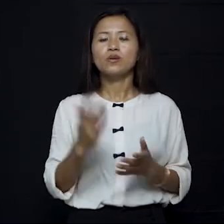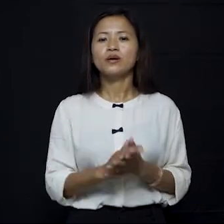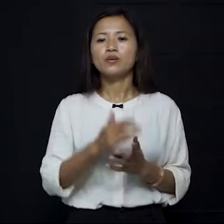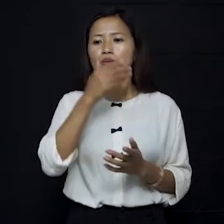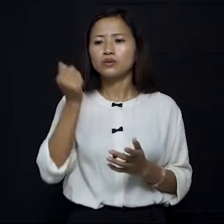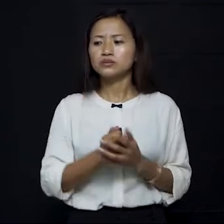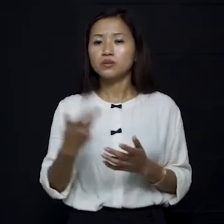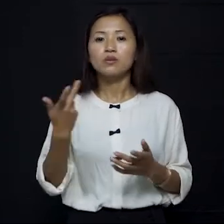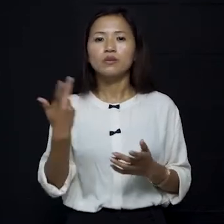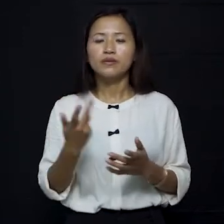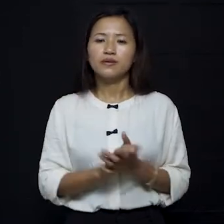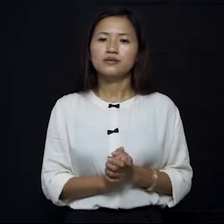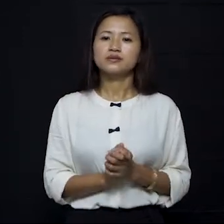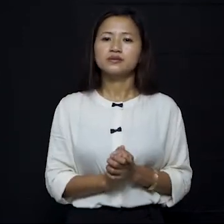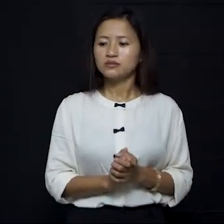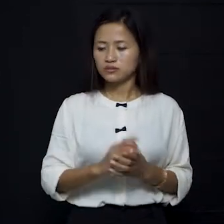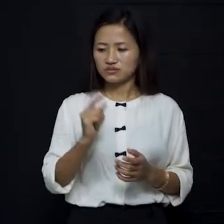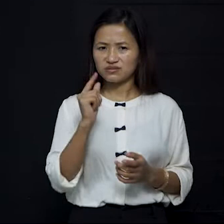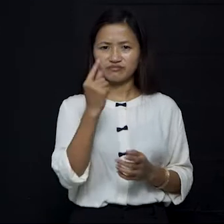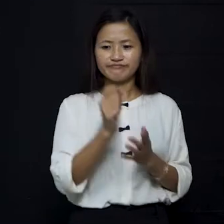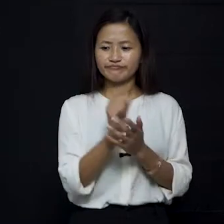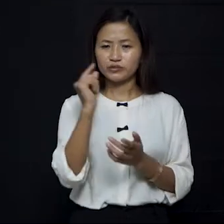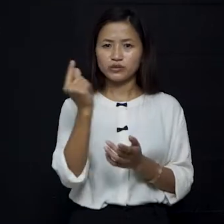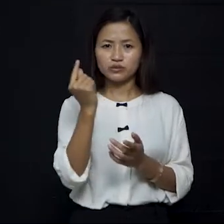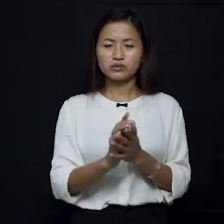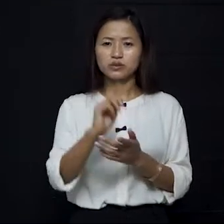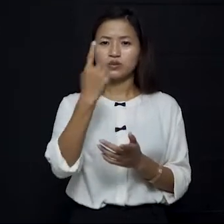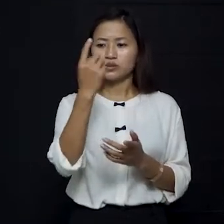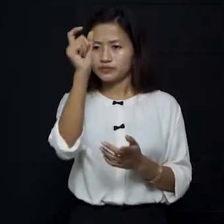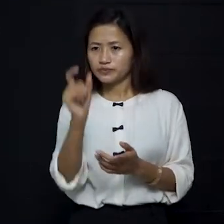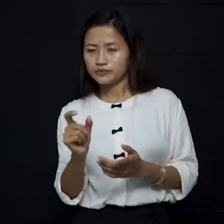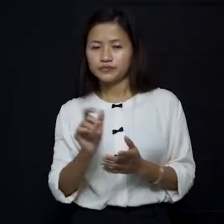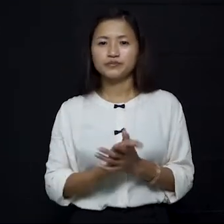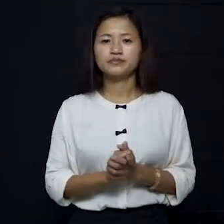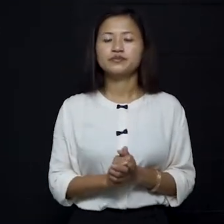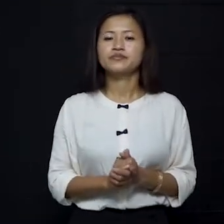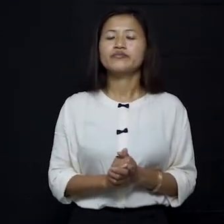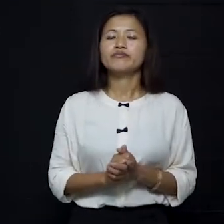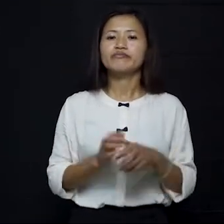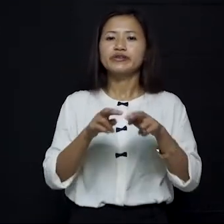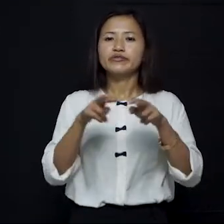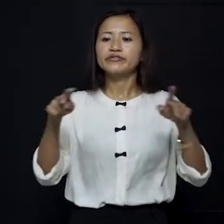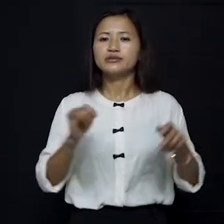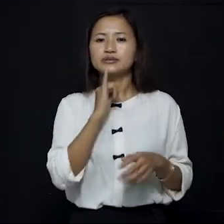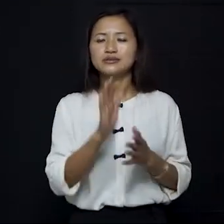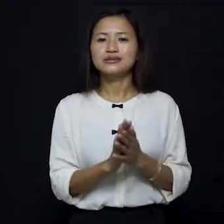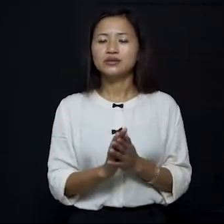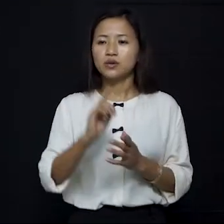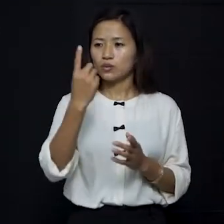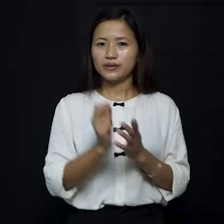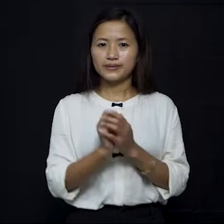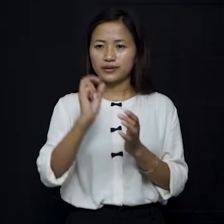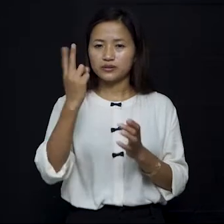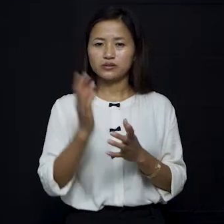were? Because you can use only one of these words, and their difference is singular and plural. It's numbers, okay? If